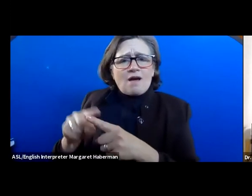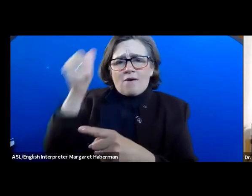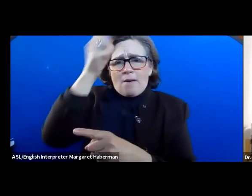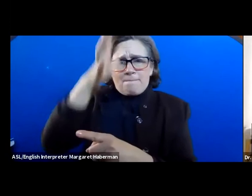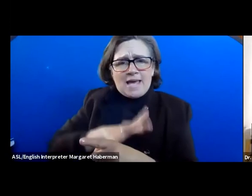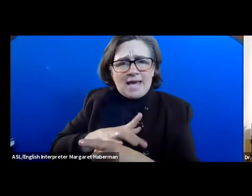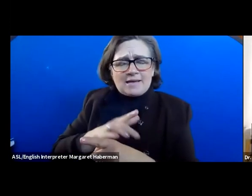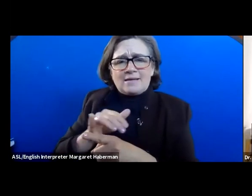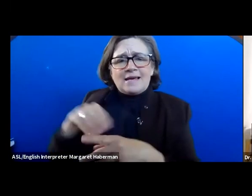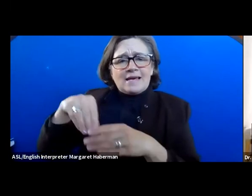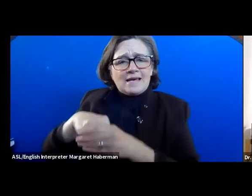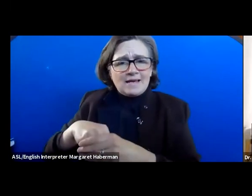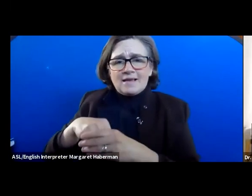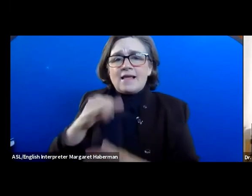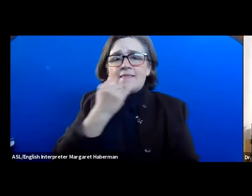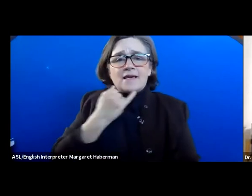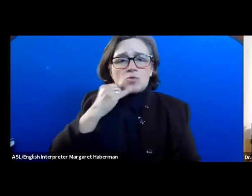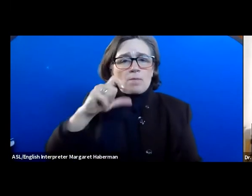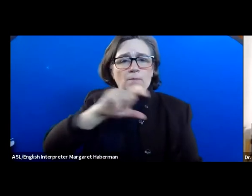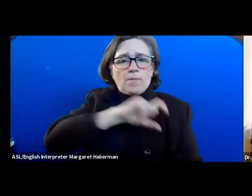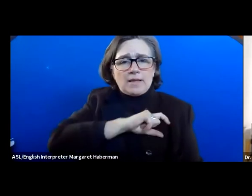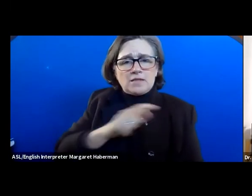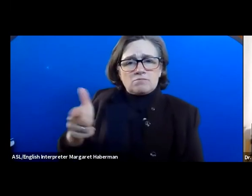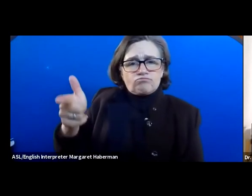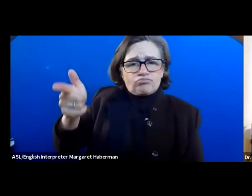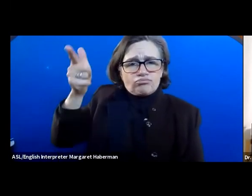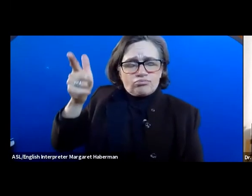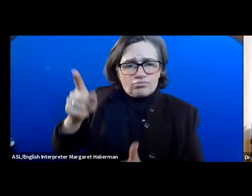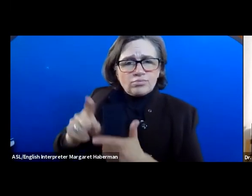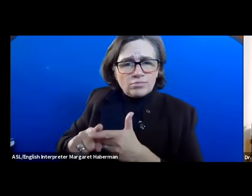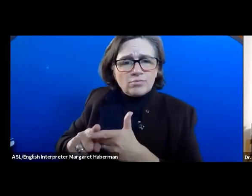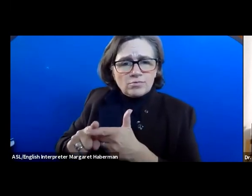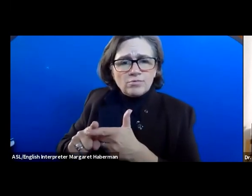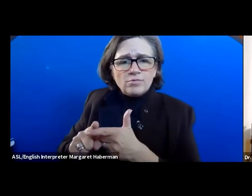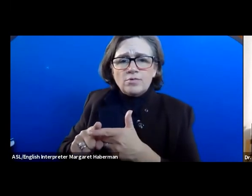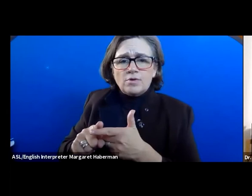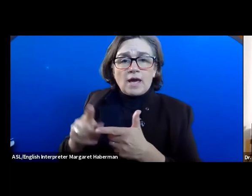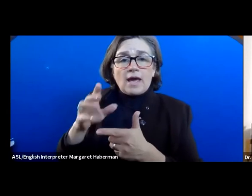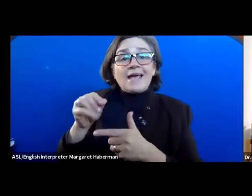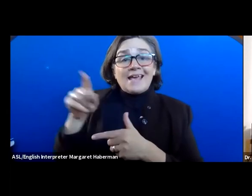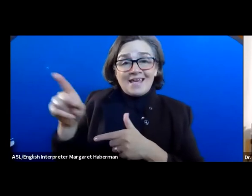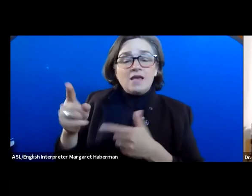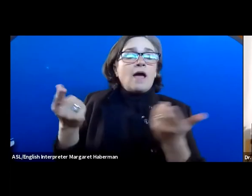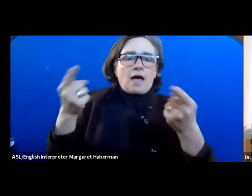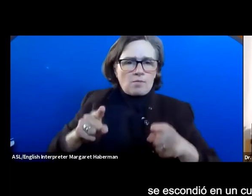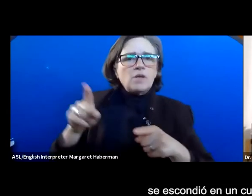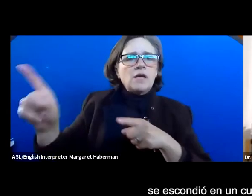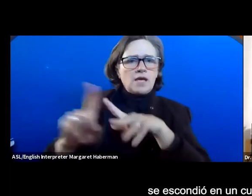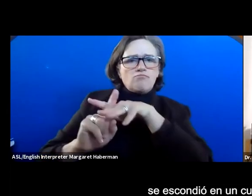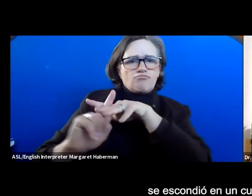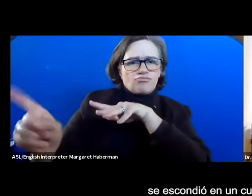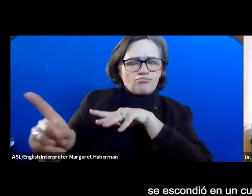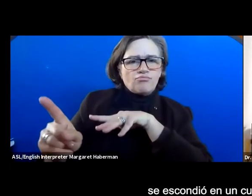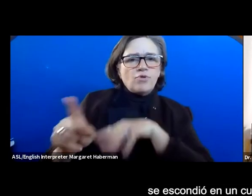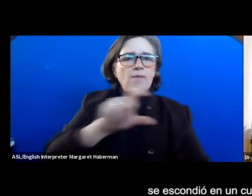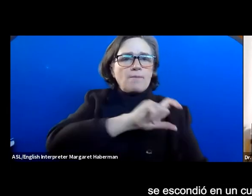killed by the Israeli police in Jerusalem. He ran, they shot at him, he hid